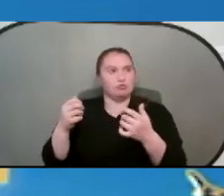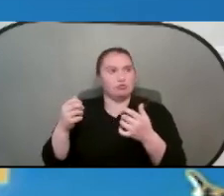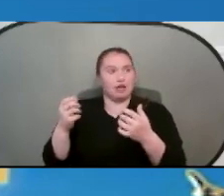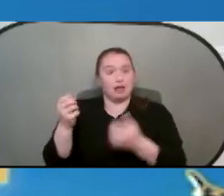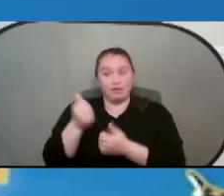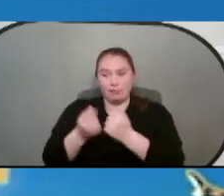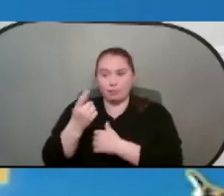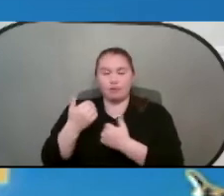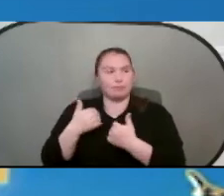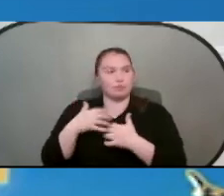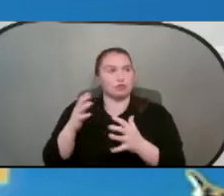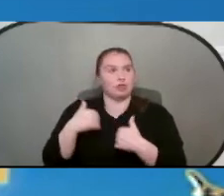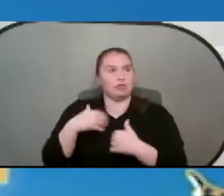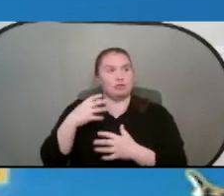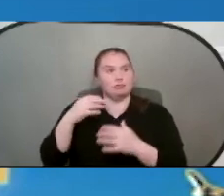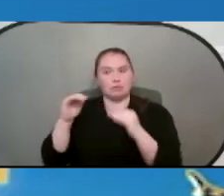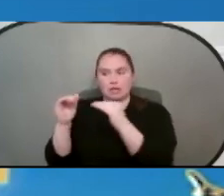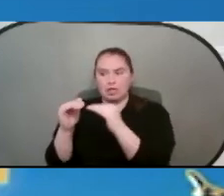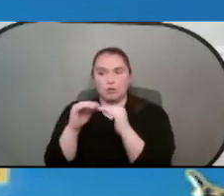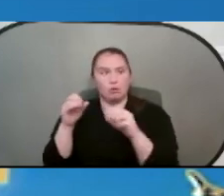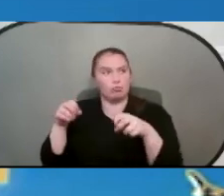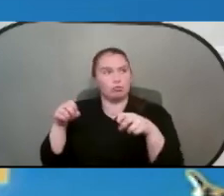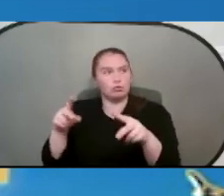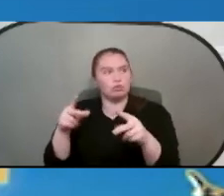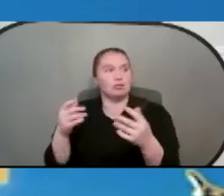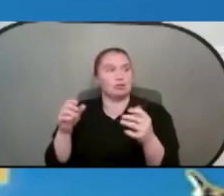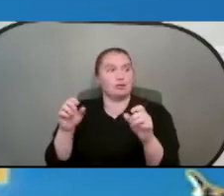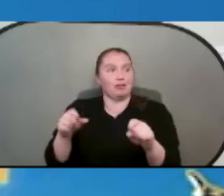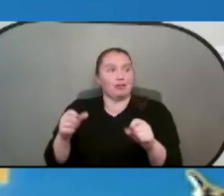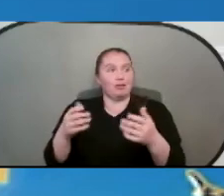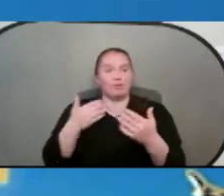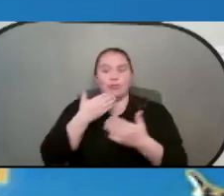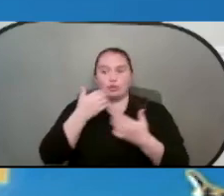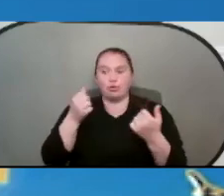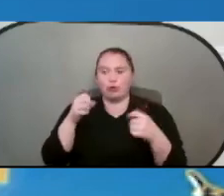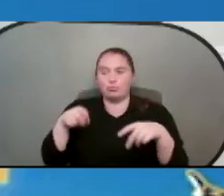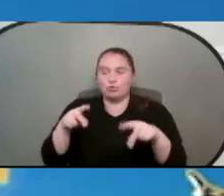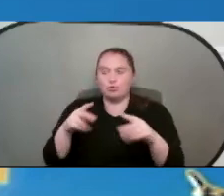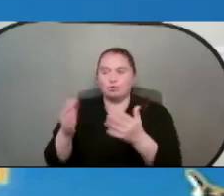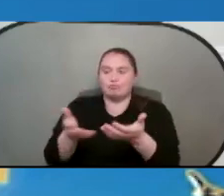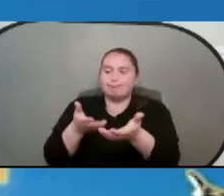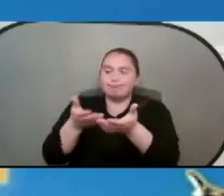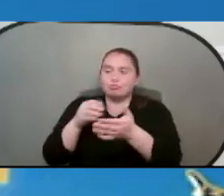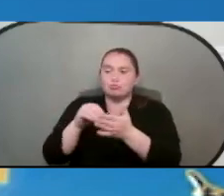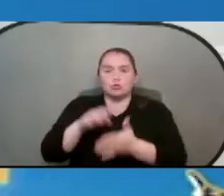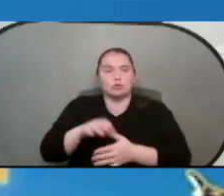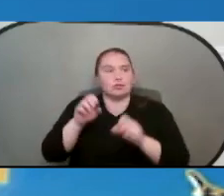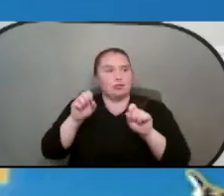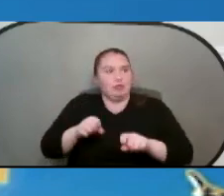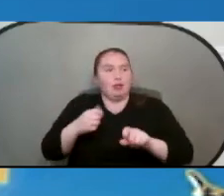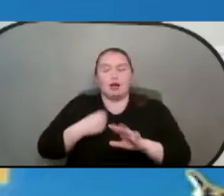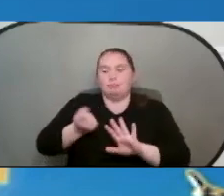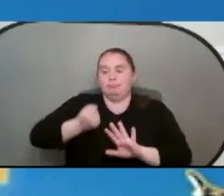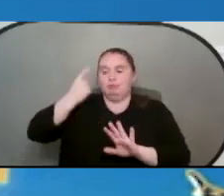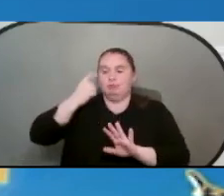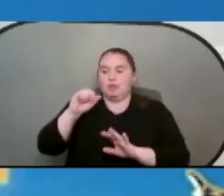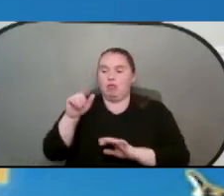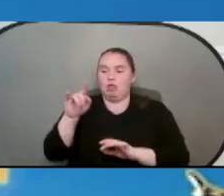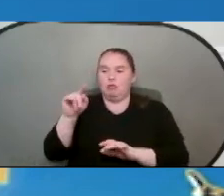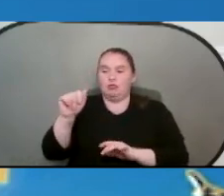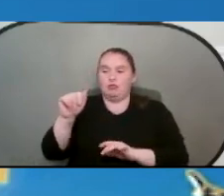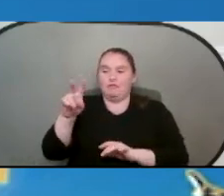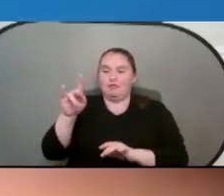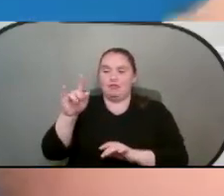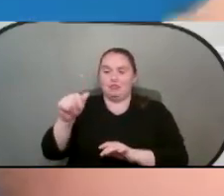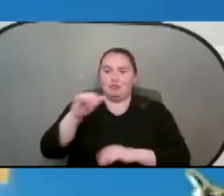board, it would be great to have better schools that can serve our students. And I mean, I don't like, I mean, I understand where Alta Vista is at